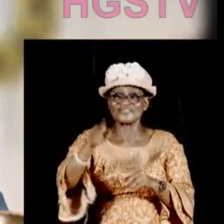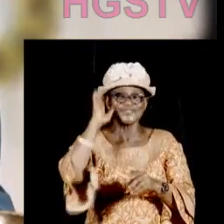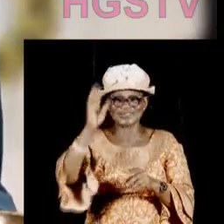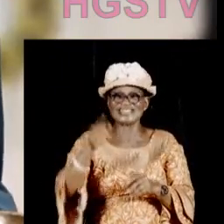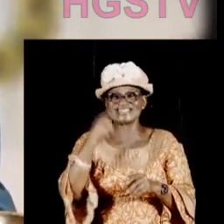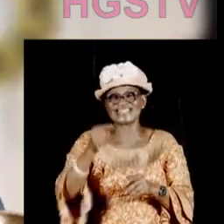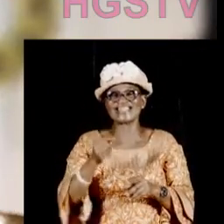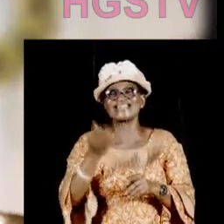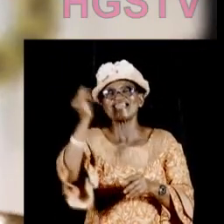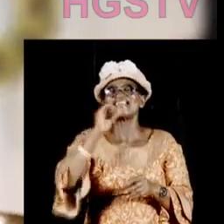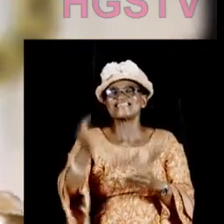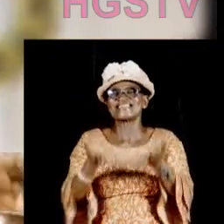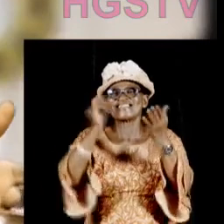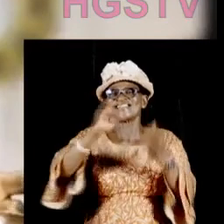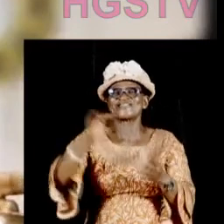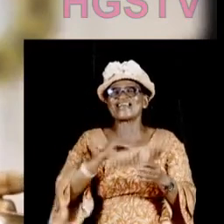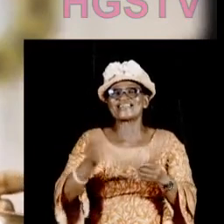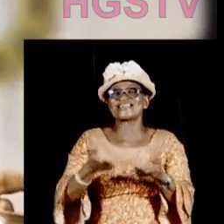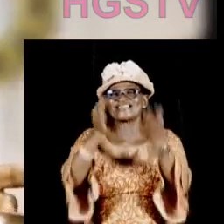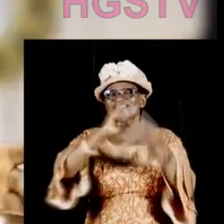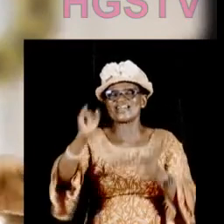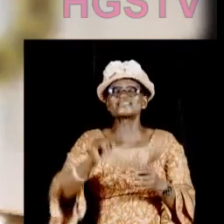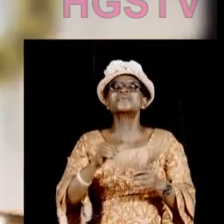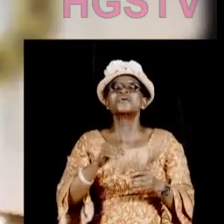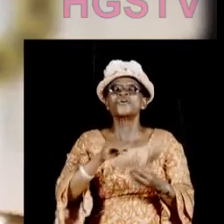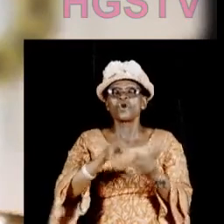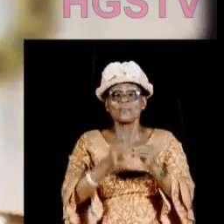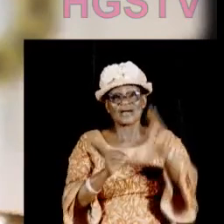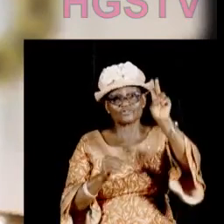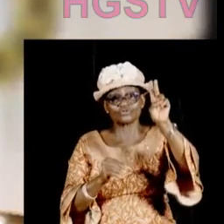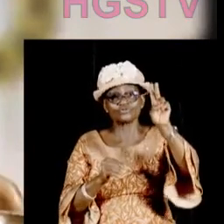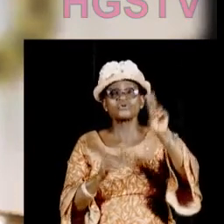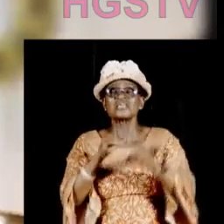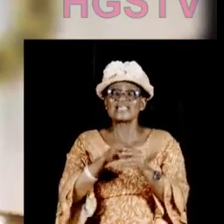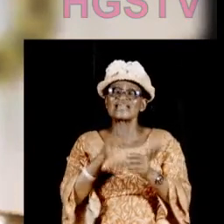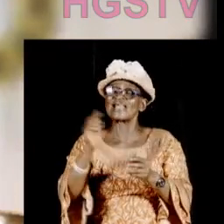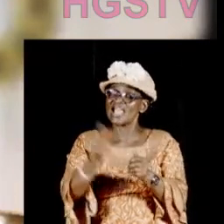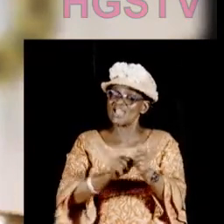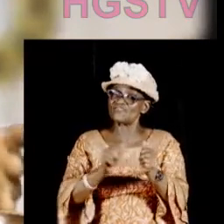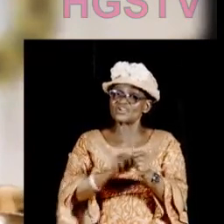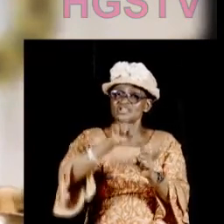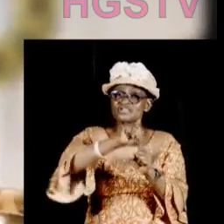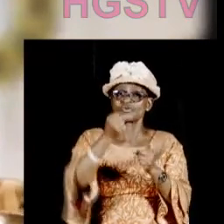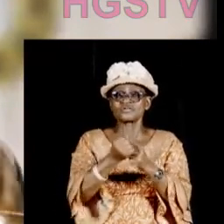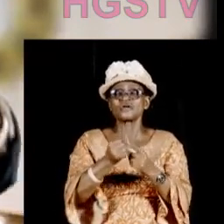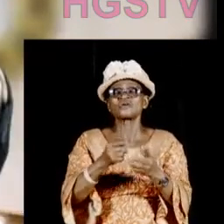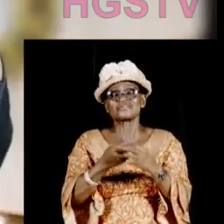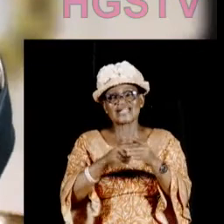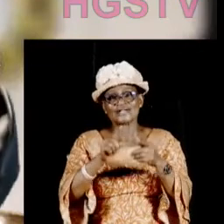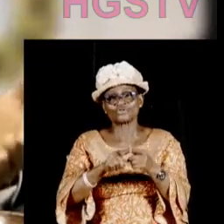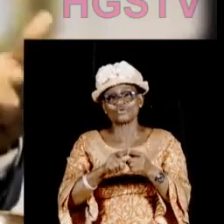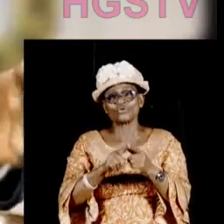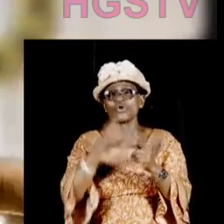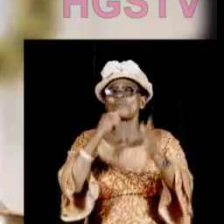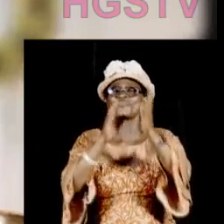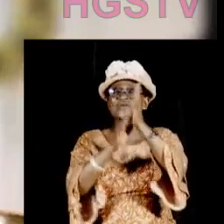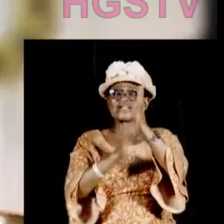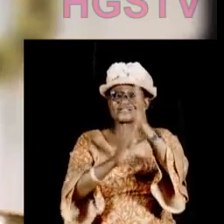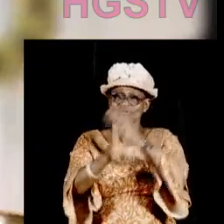rising. Number two, in every situation, begin to praise God. We have been taught where prayer failed,